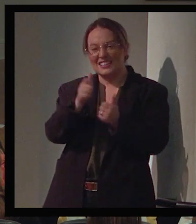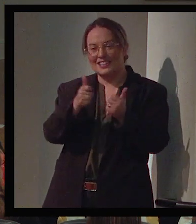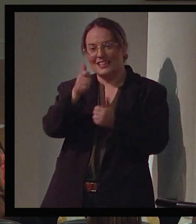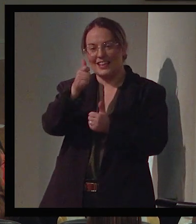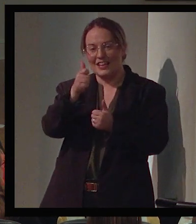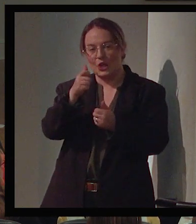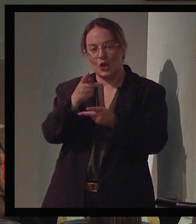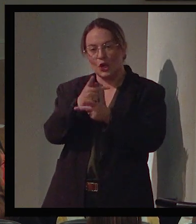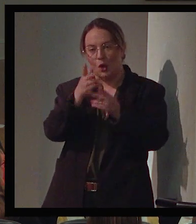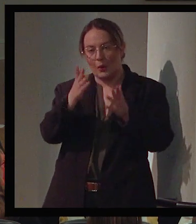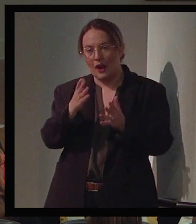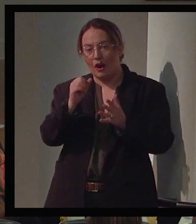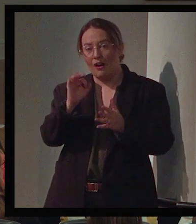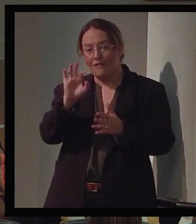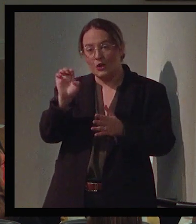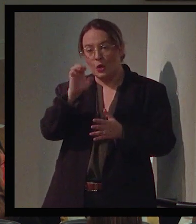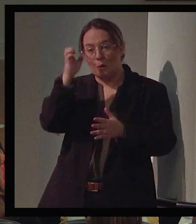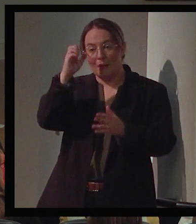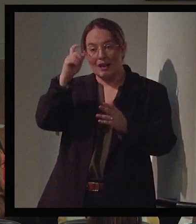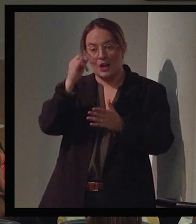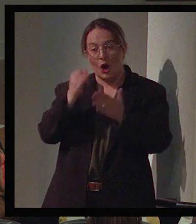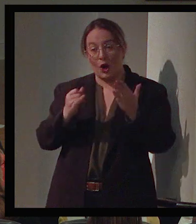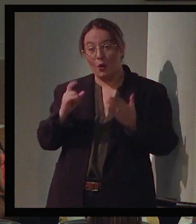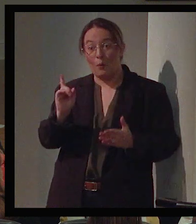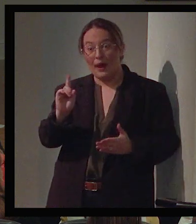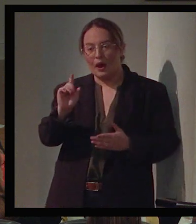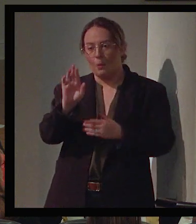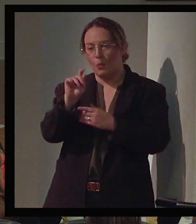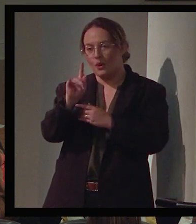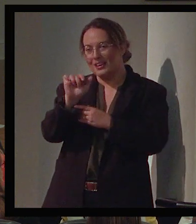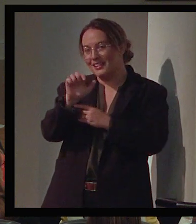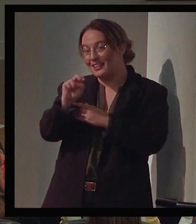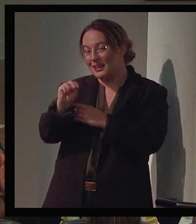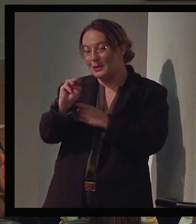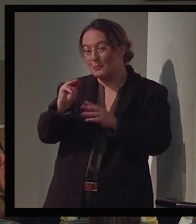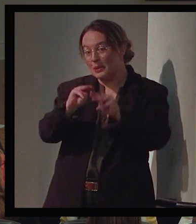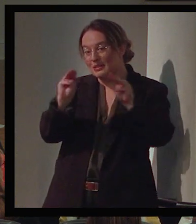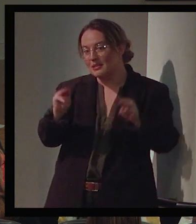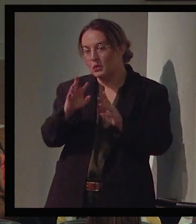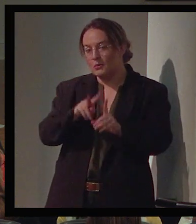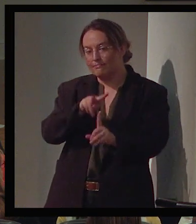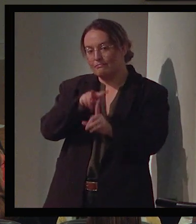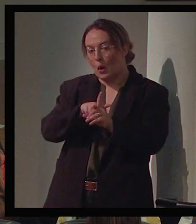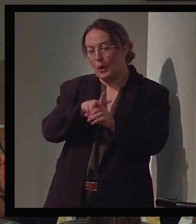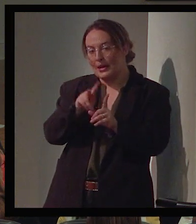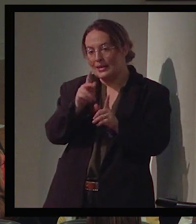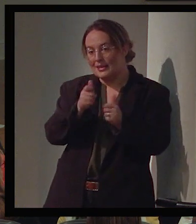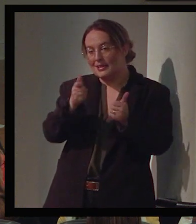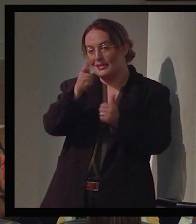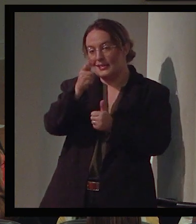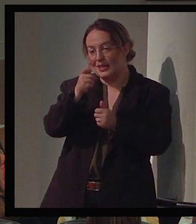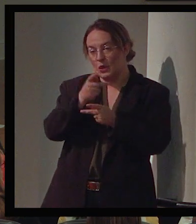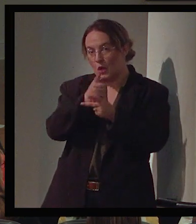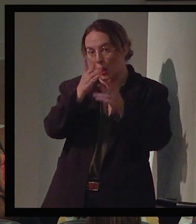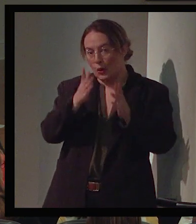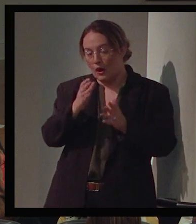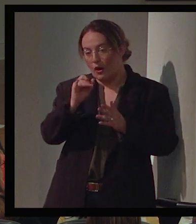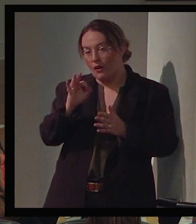of European Art at Brooklyn Museum. Lisa was appointed Senior Curator of European Art